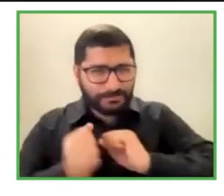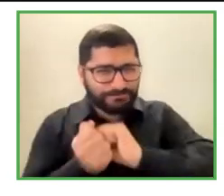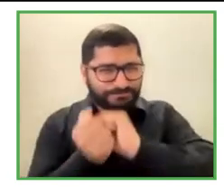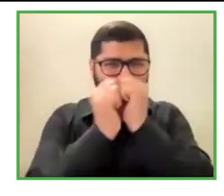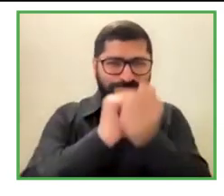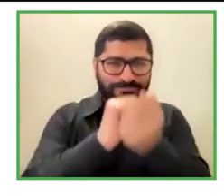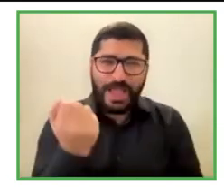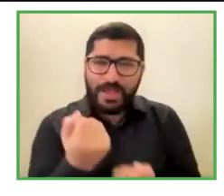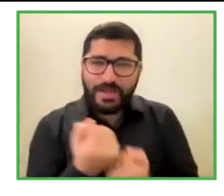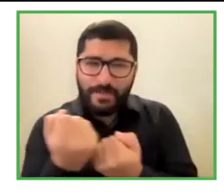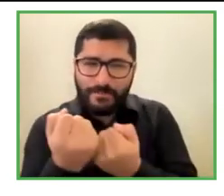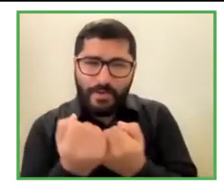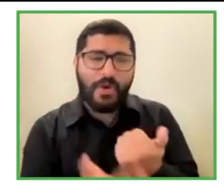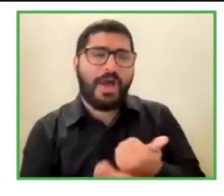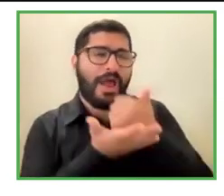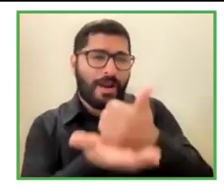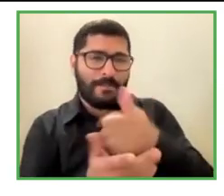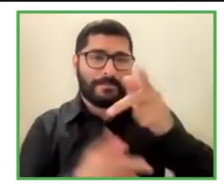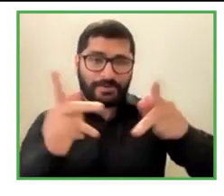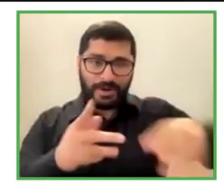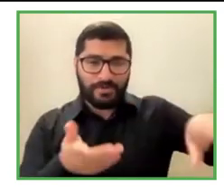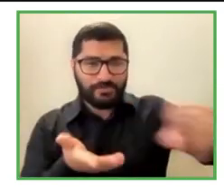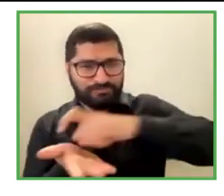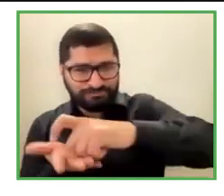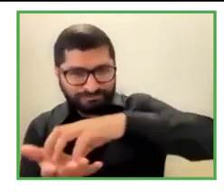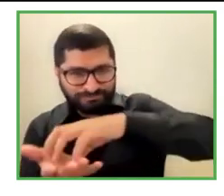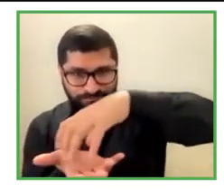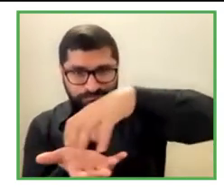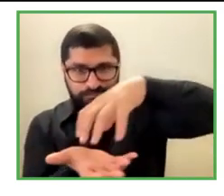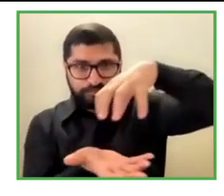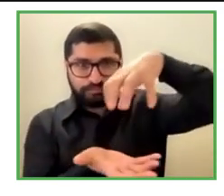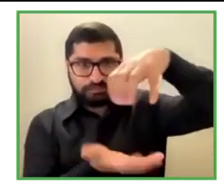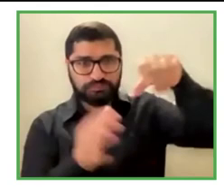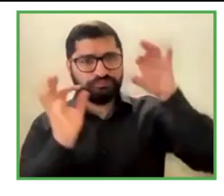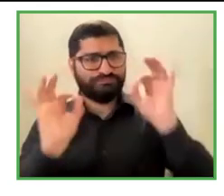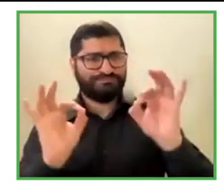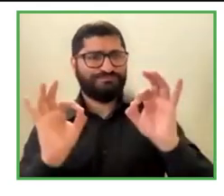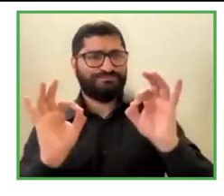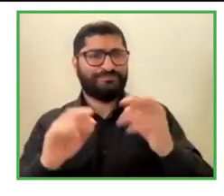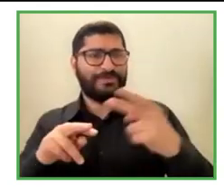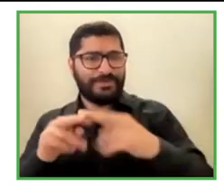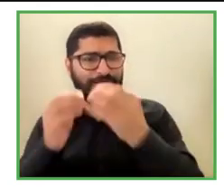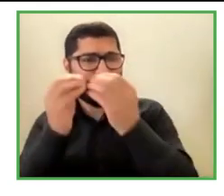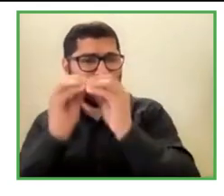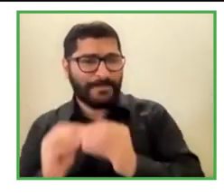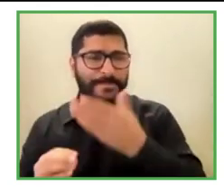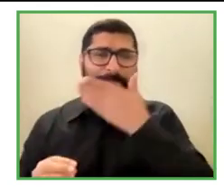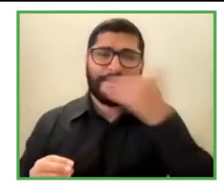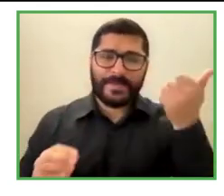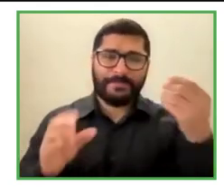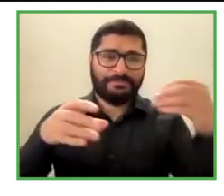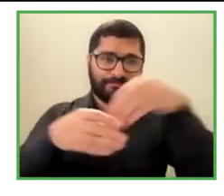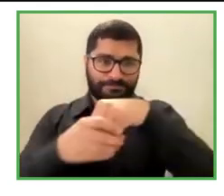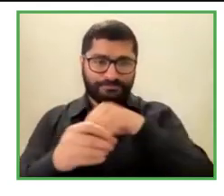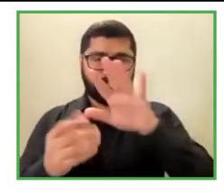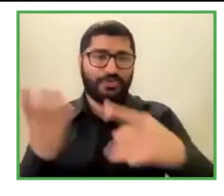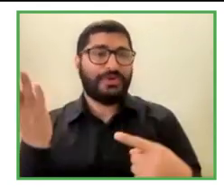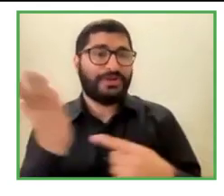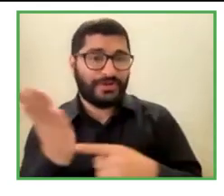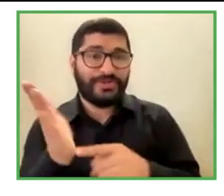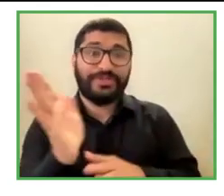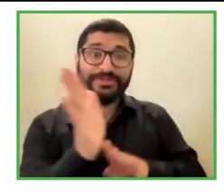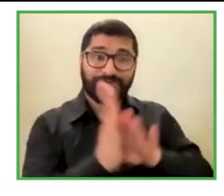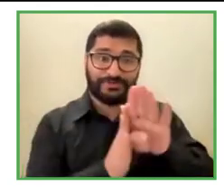adaptations with technical aid of 3D, and incorporating these new technologies in new supporting tools